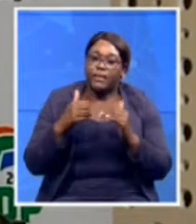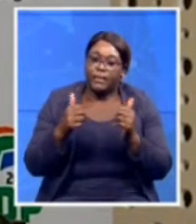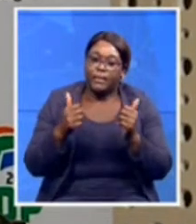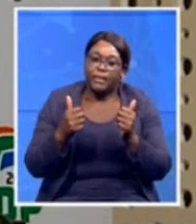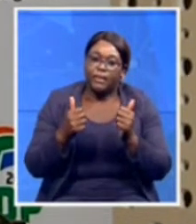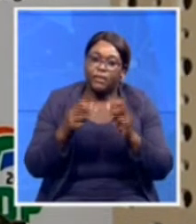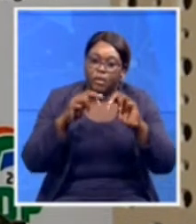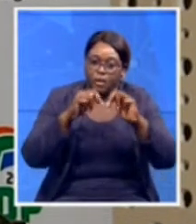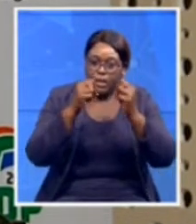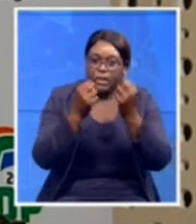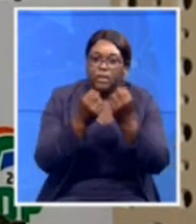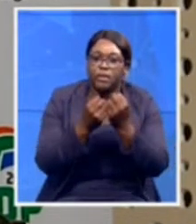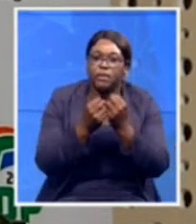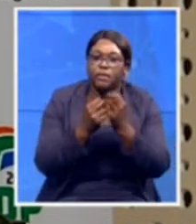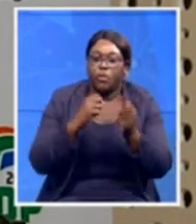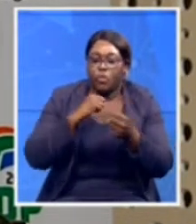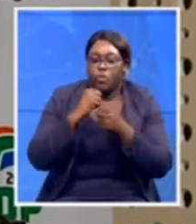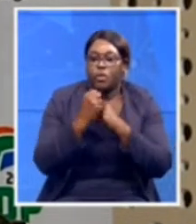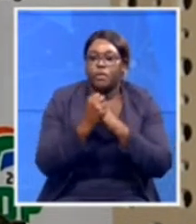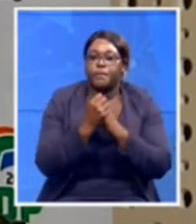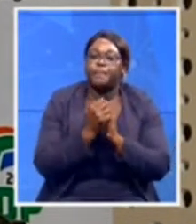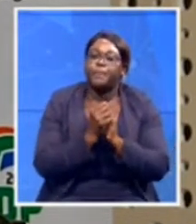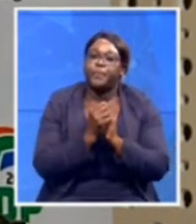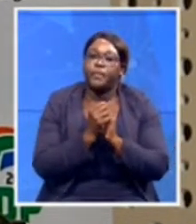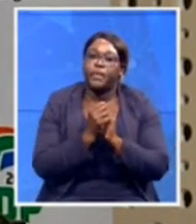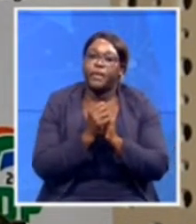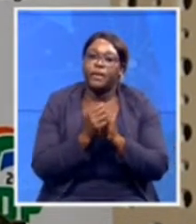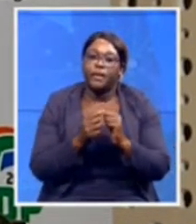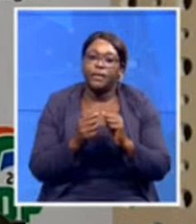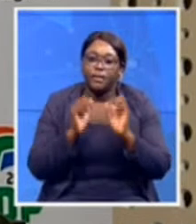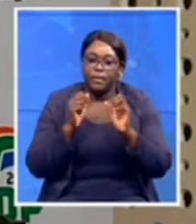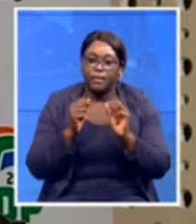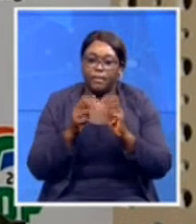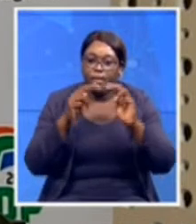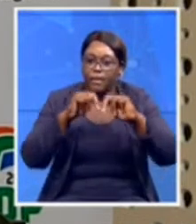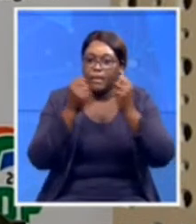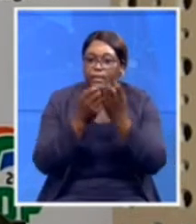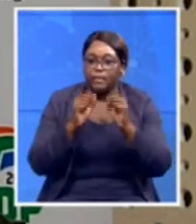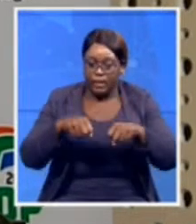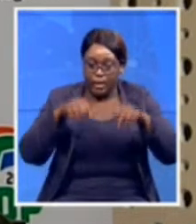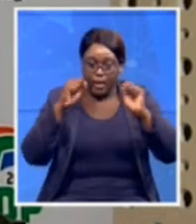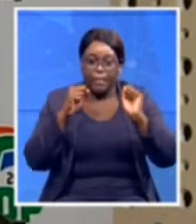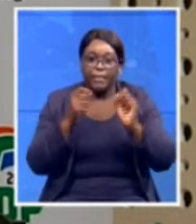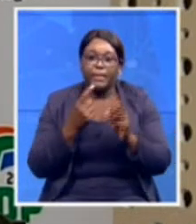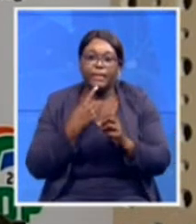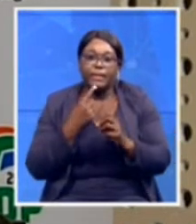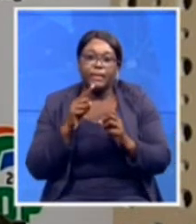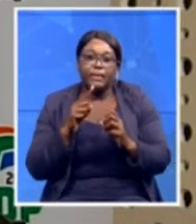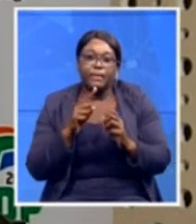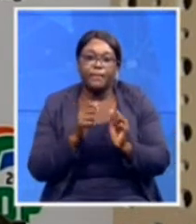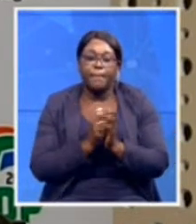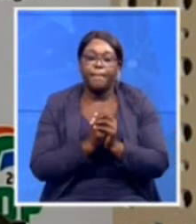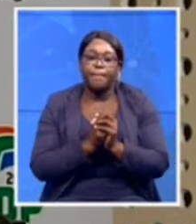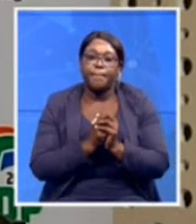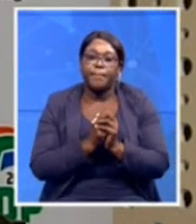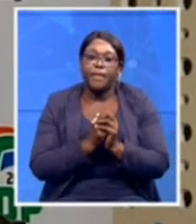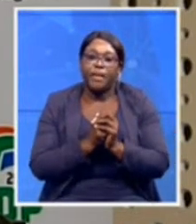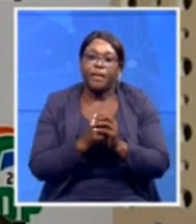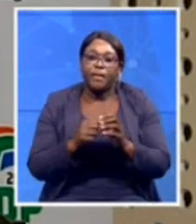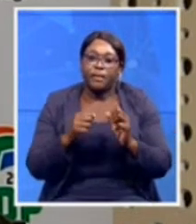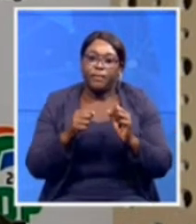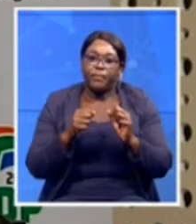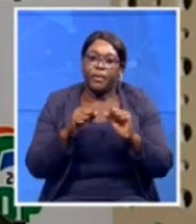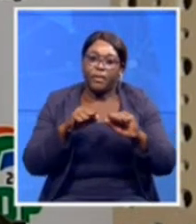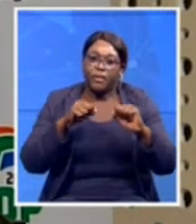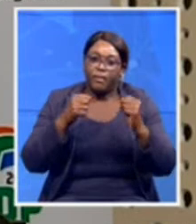the Chairperson has alluded to, the independent body that has been created by the Amendment Act, which is the Enforcement Committee. Now, one of the provisions